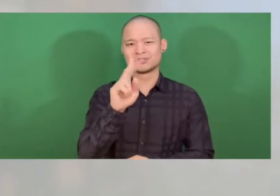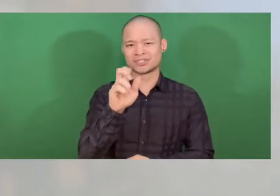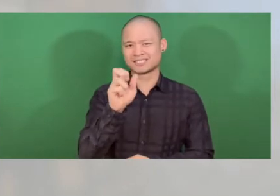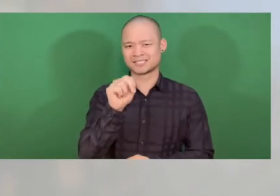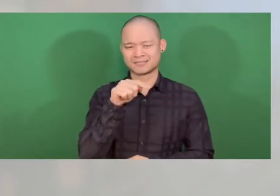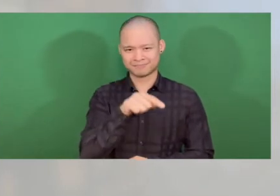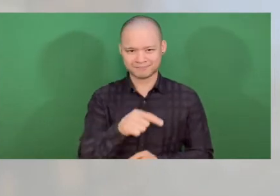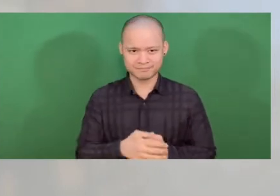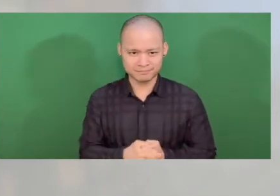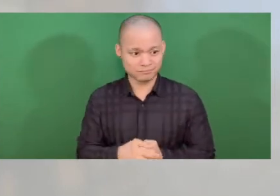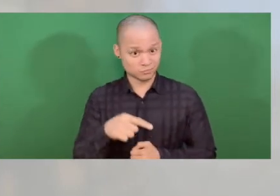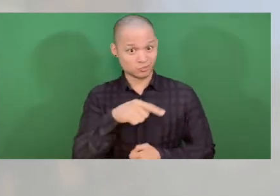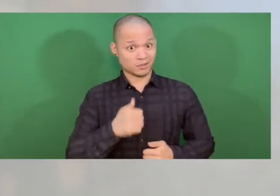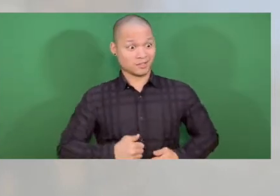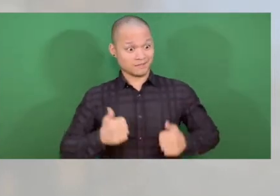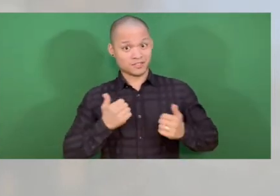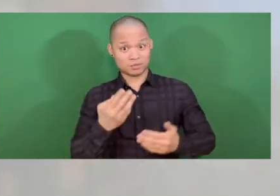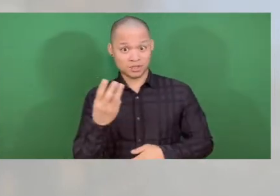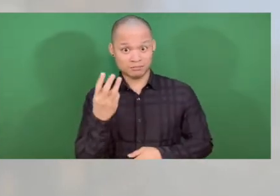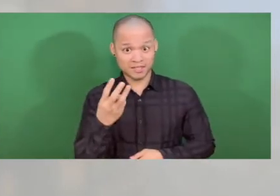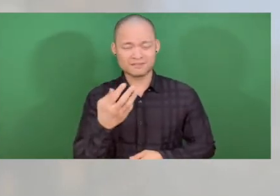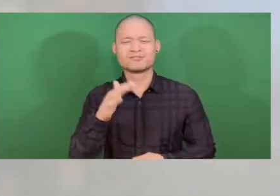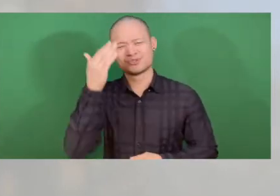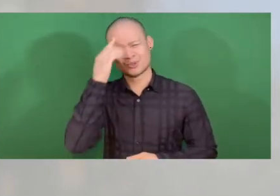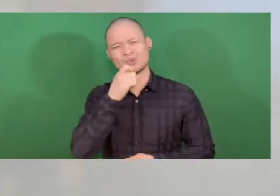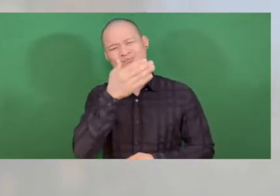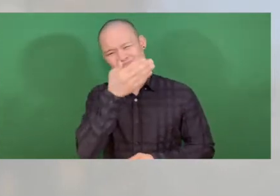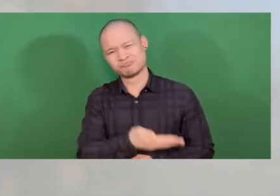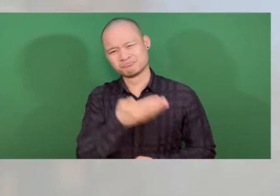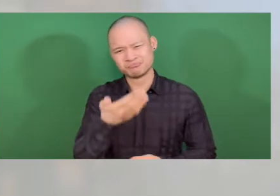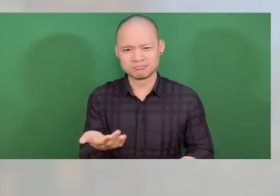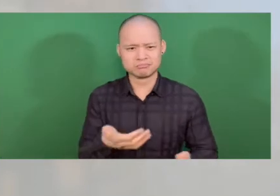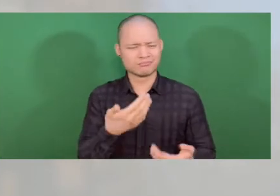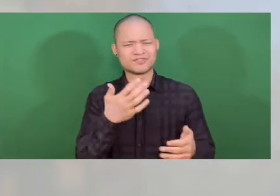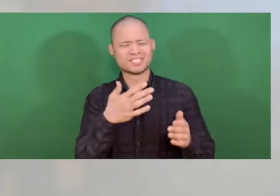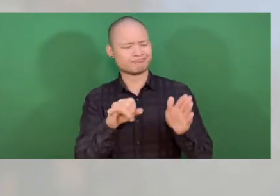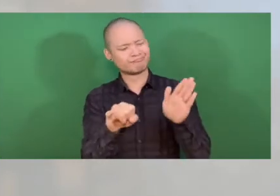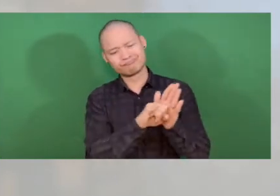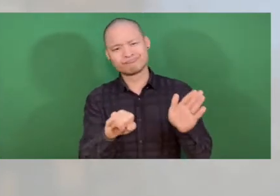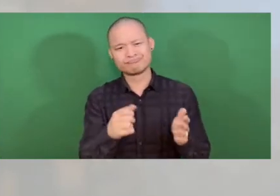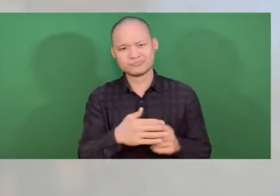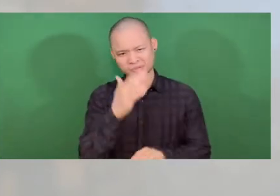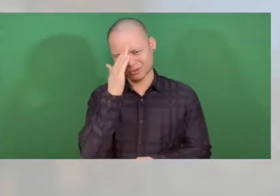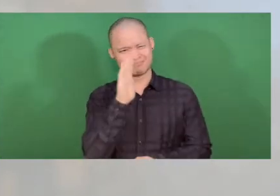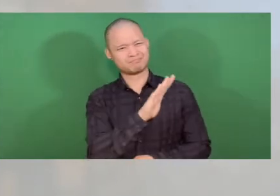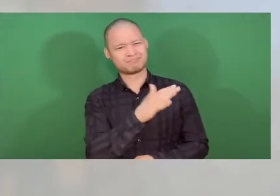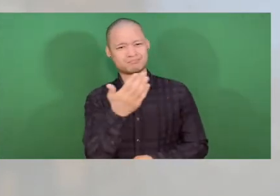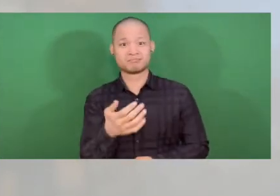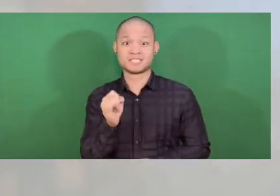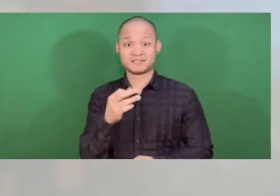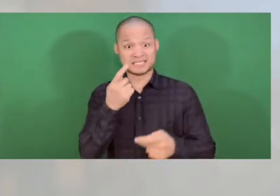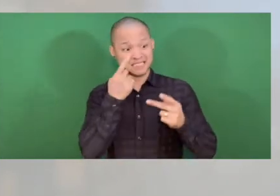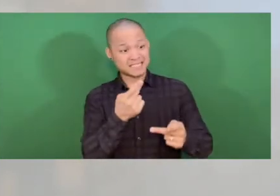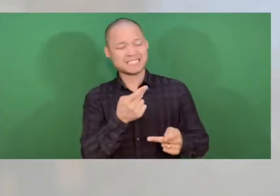Jim Derksen is. He cuts an impressive figure. If you've seen him, you're not soon going to forget him. But there's more to Jim